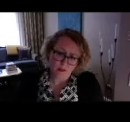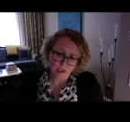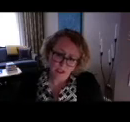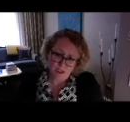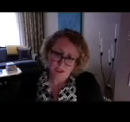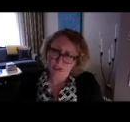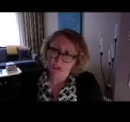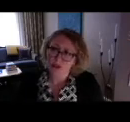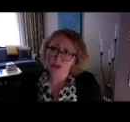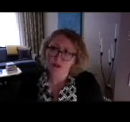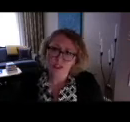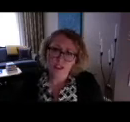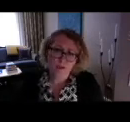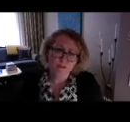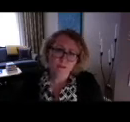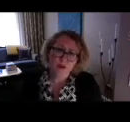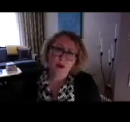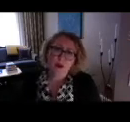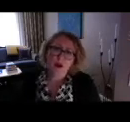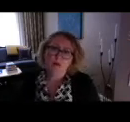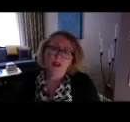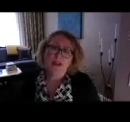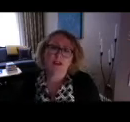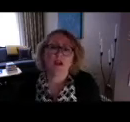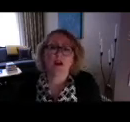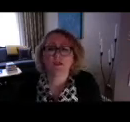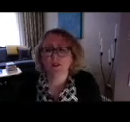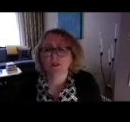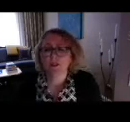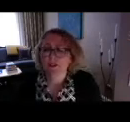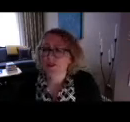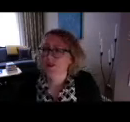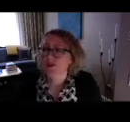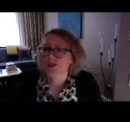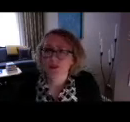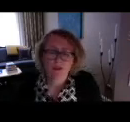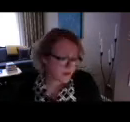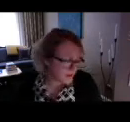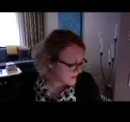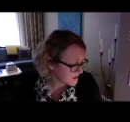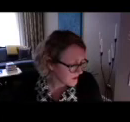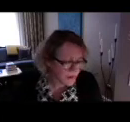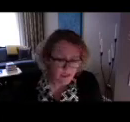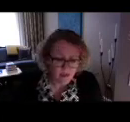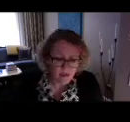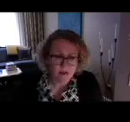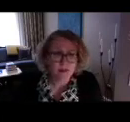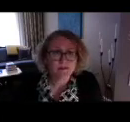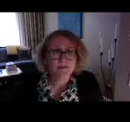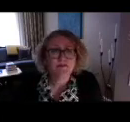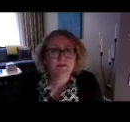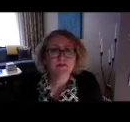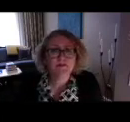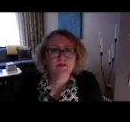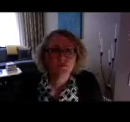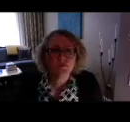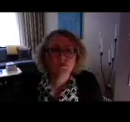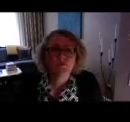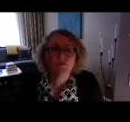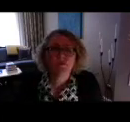Pacific region and Indian Ocean region, and off the southern shores of the European Union.